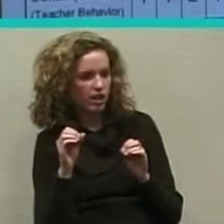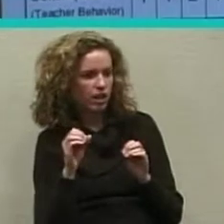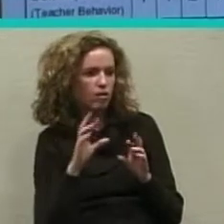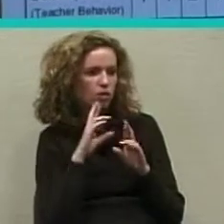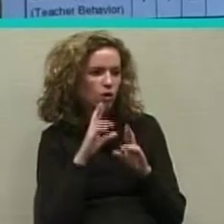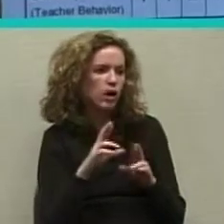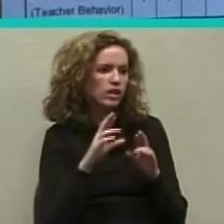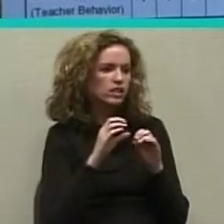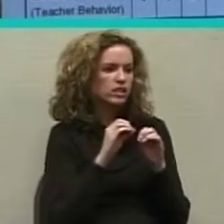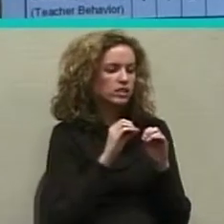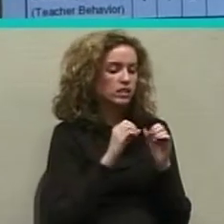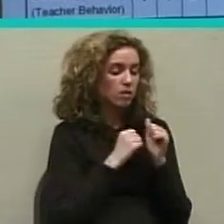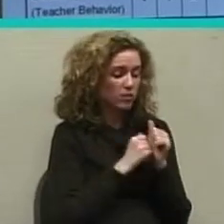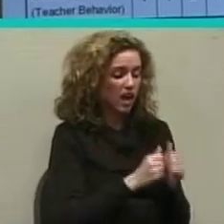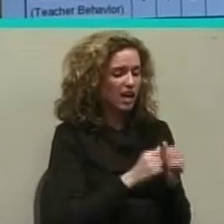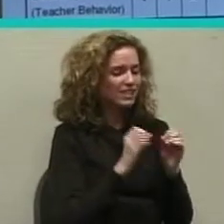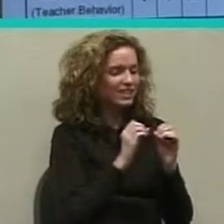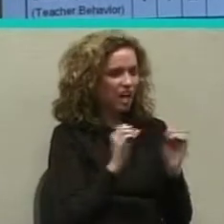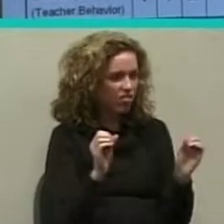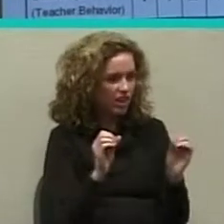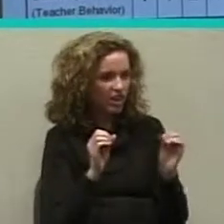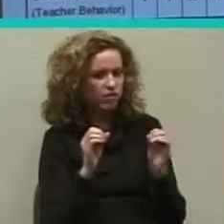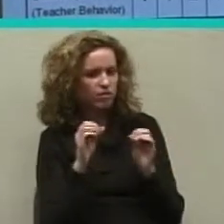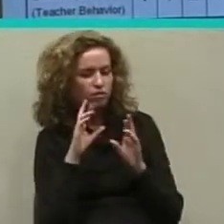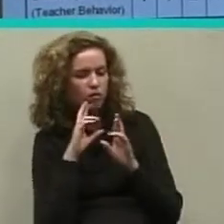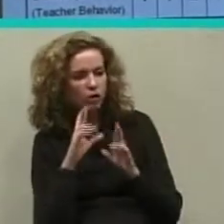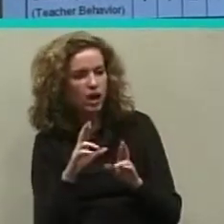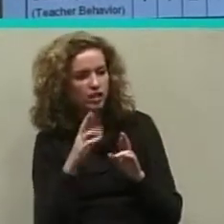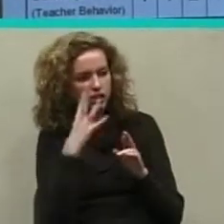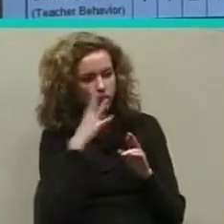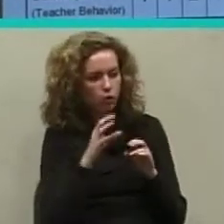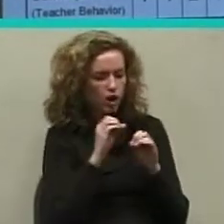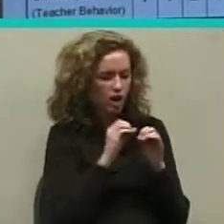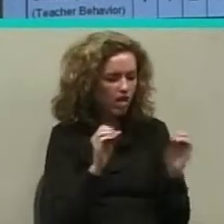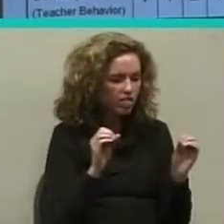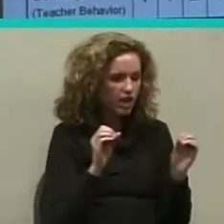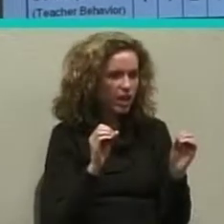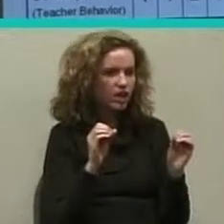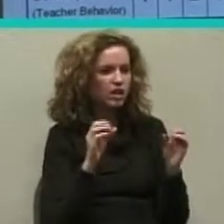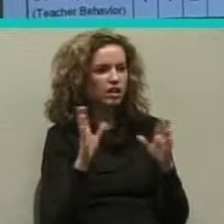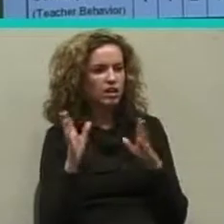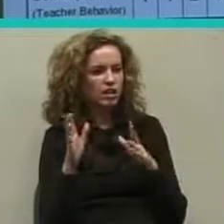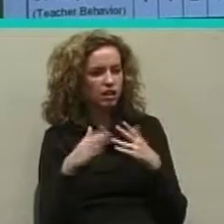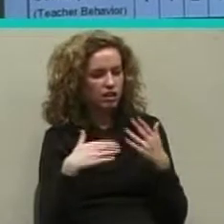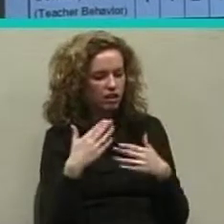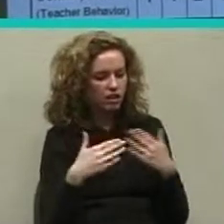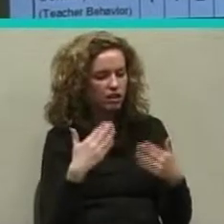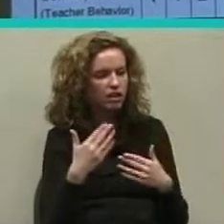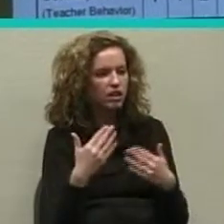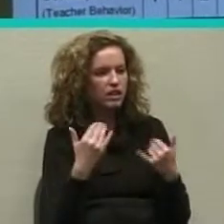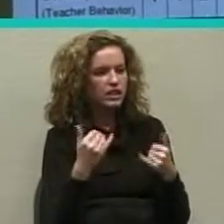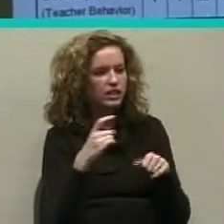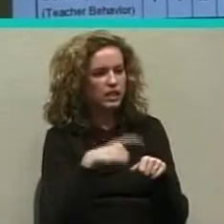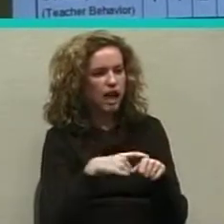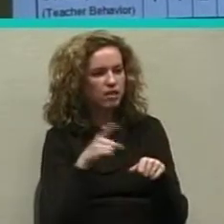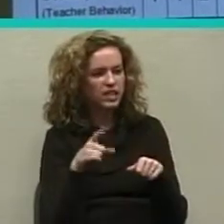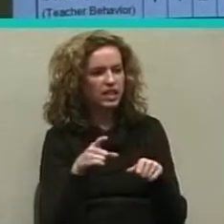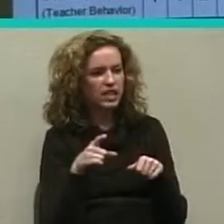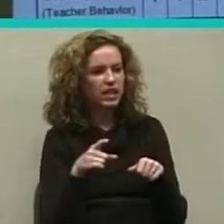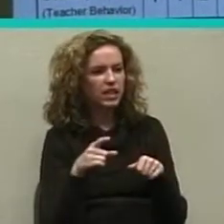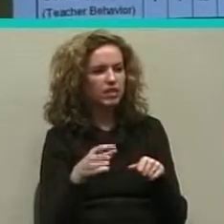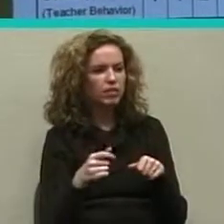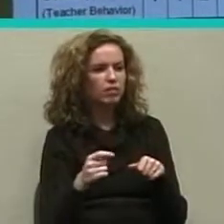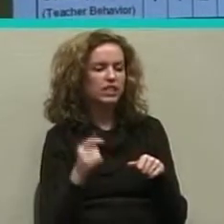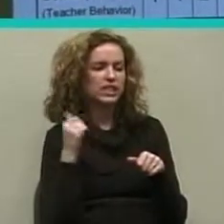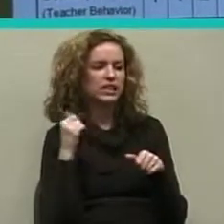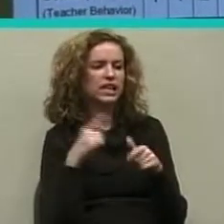nothing. Request, complies, nothing. Request, ignores, reissued the request. This time he resisted and he got a verbal